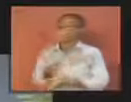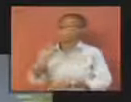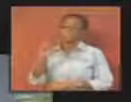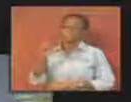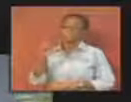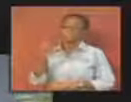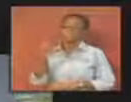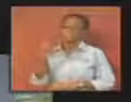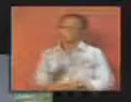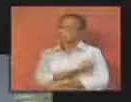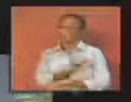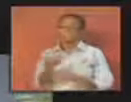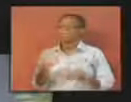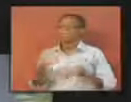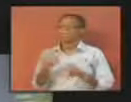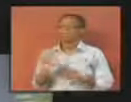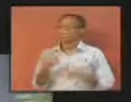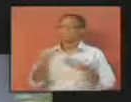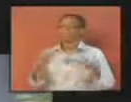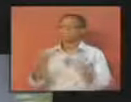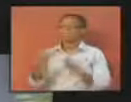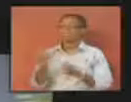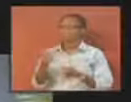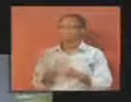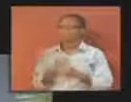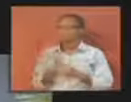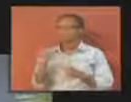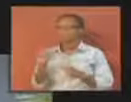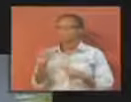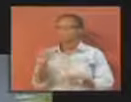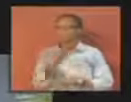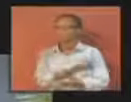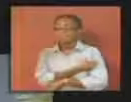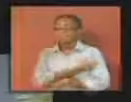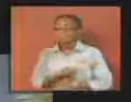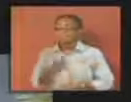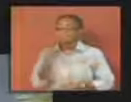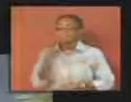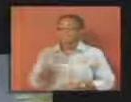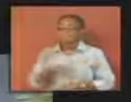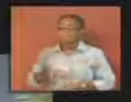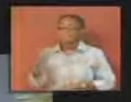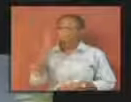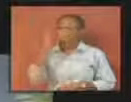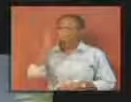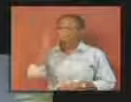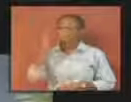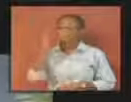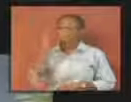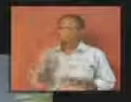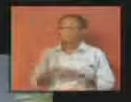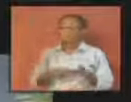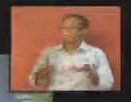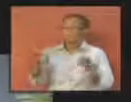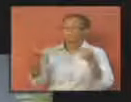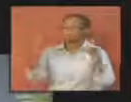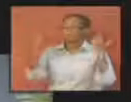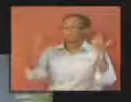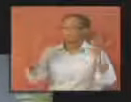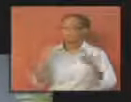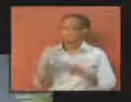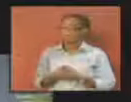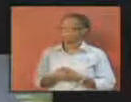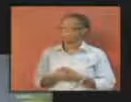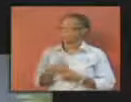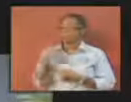get it. She was turned away. In a scenario like that, what do you do? I mean, she was told she needs to go home. Her